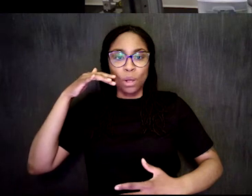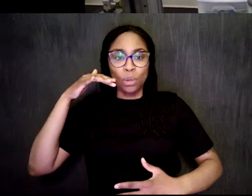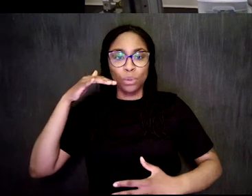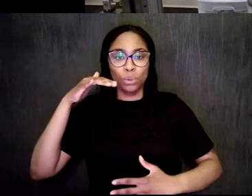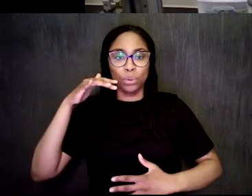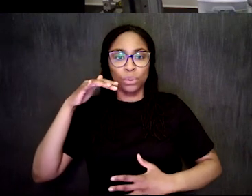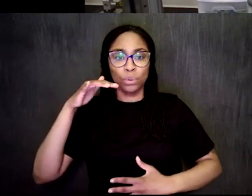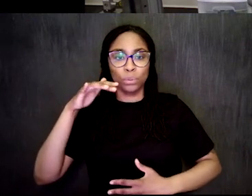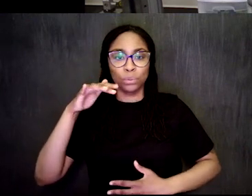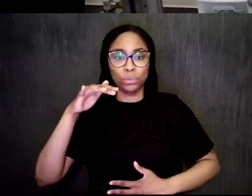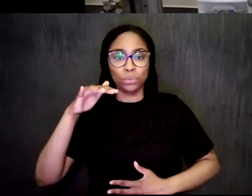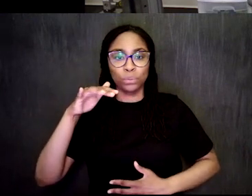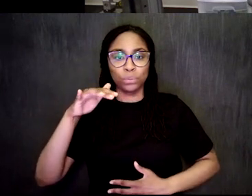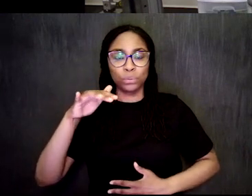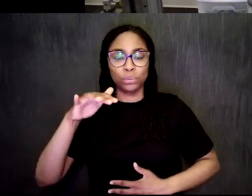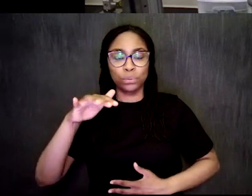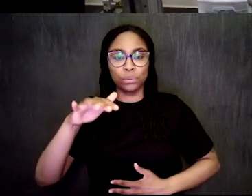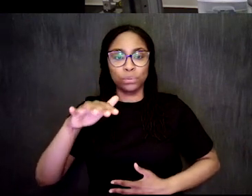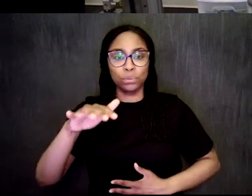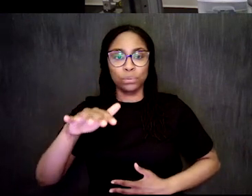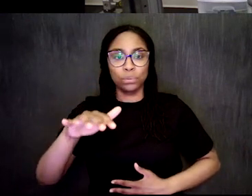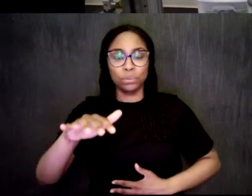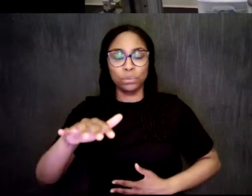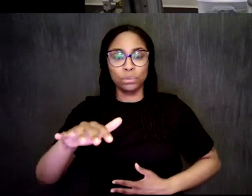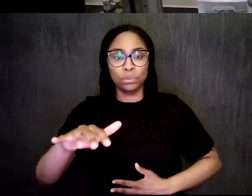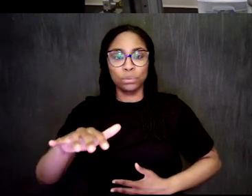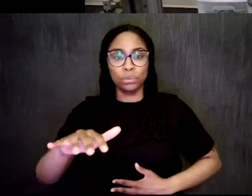4. Last one. Loud breathing. Exhale.